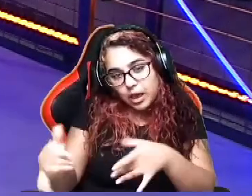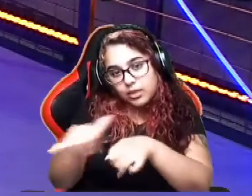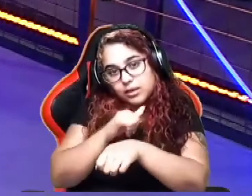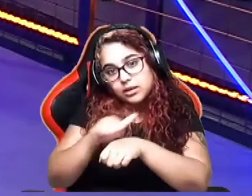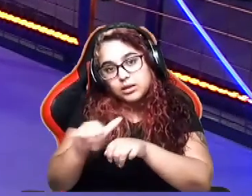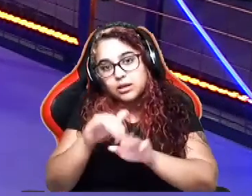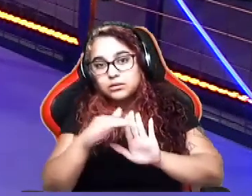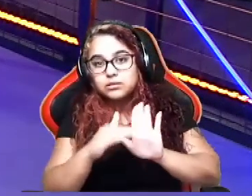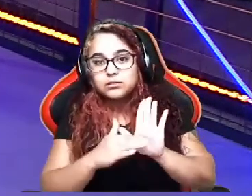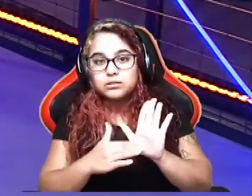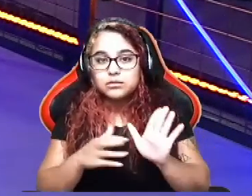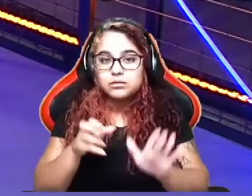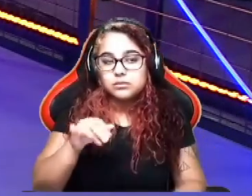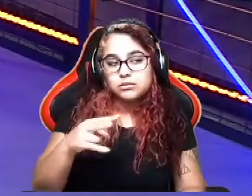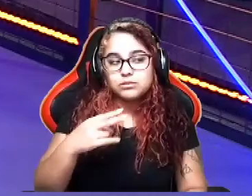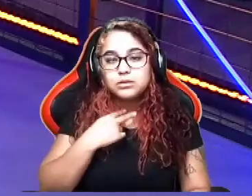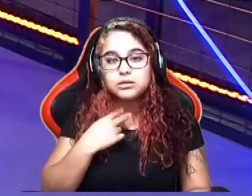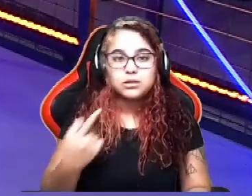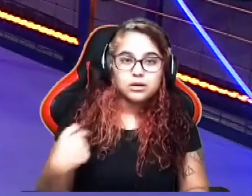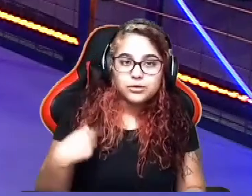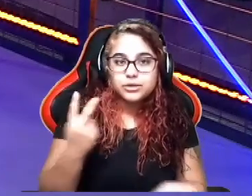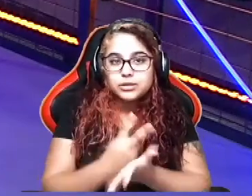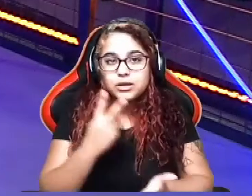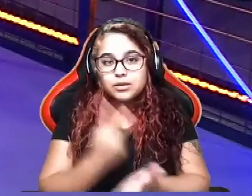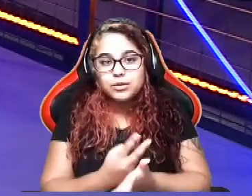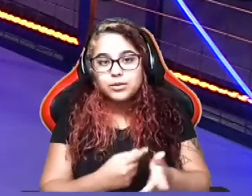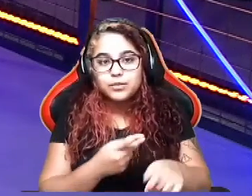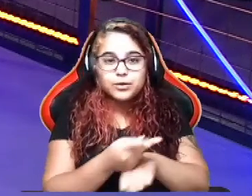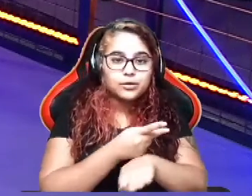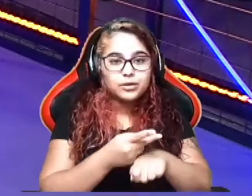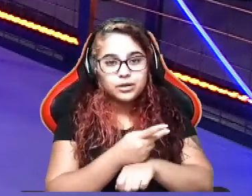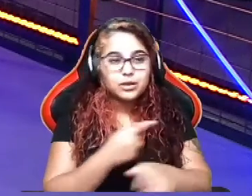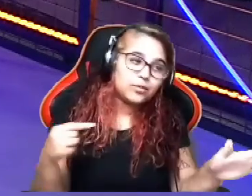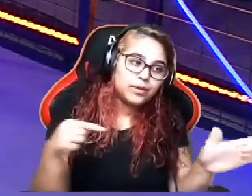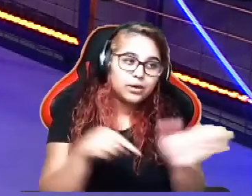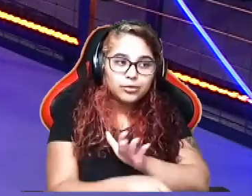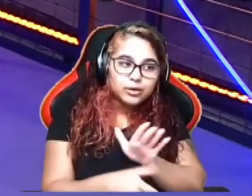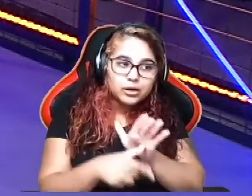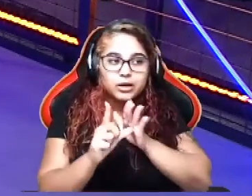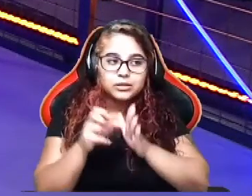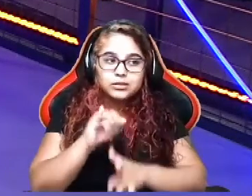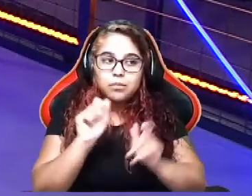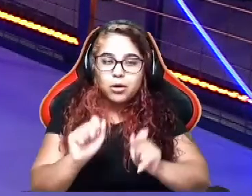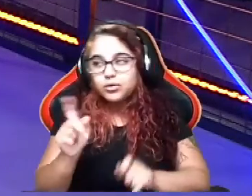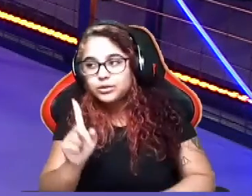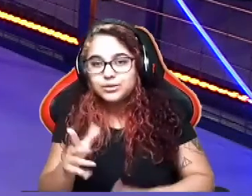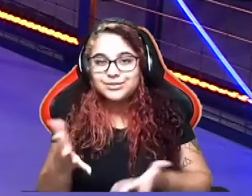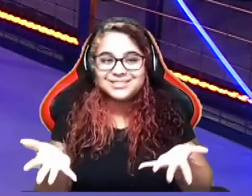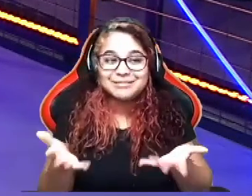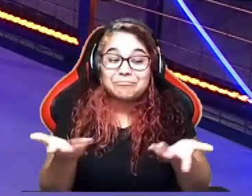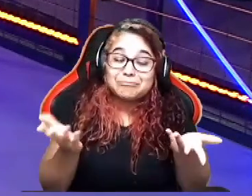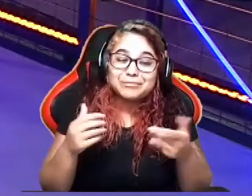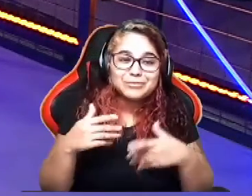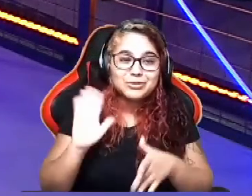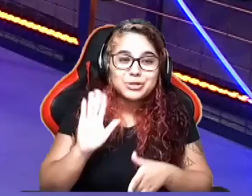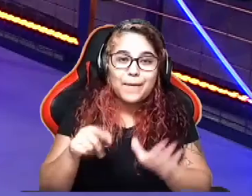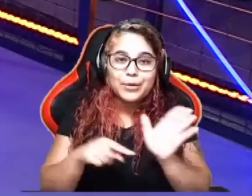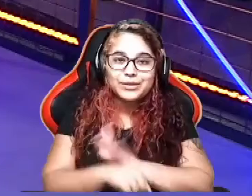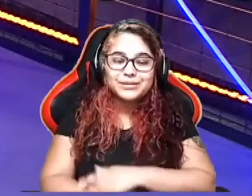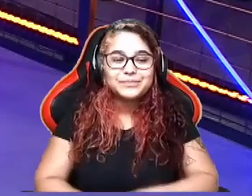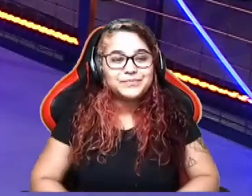queira, have? If you can tell independente us, do não, né? I É always, importante a gente saber sobre qualquer coisa. ask before I know if I can ask. But